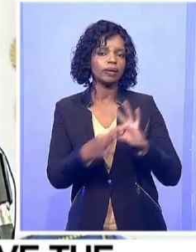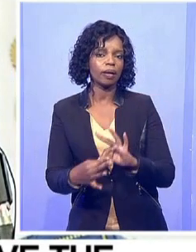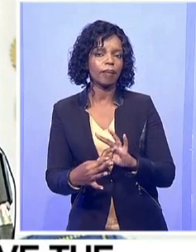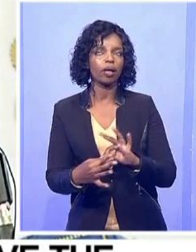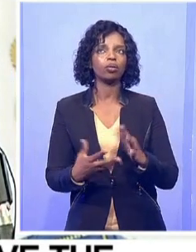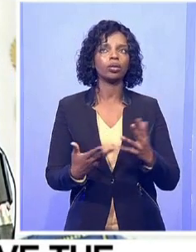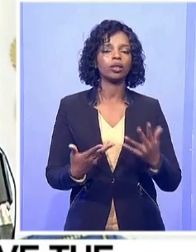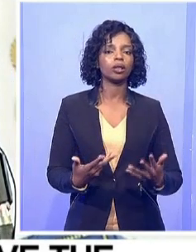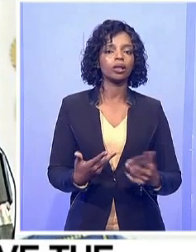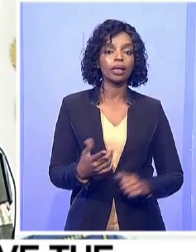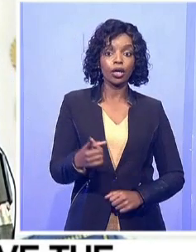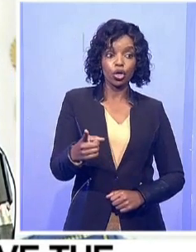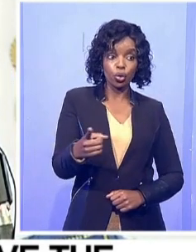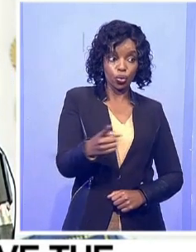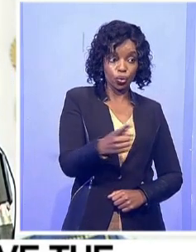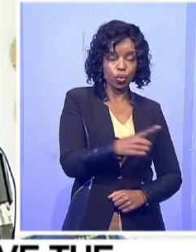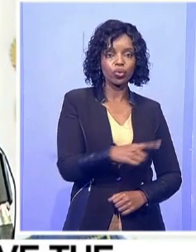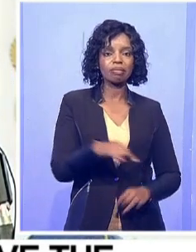your suffering.